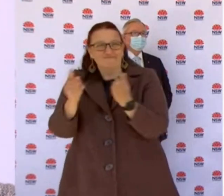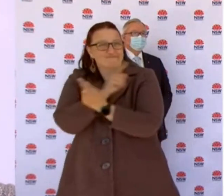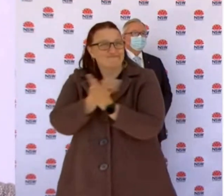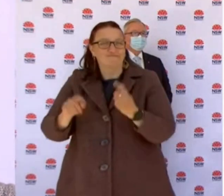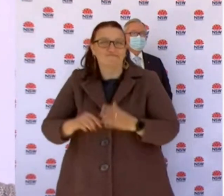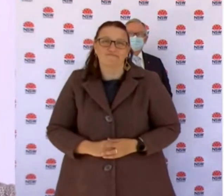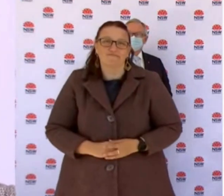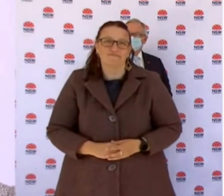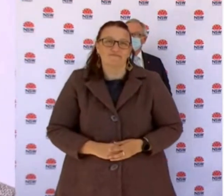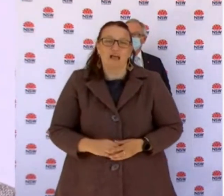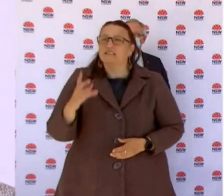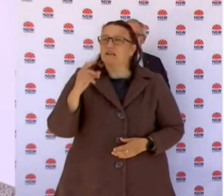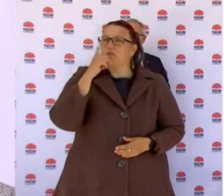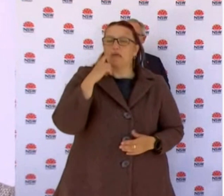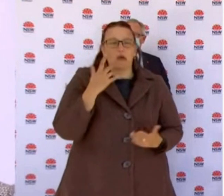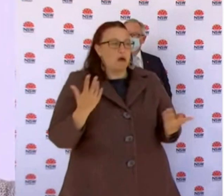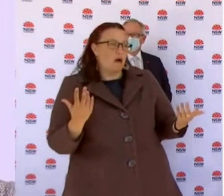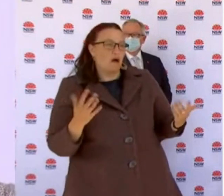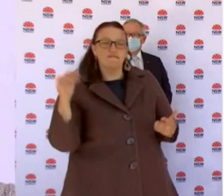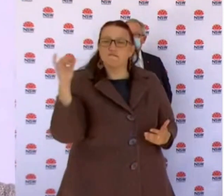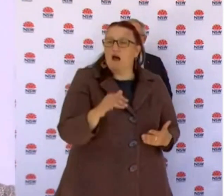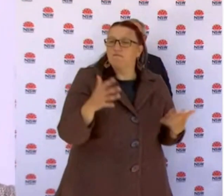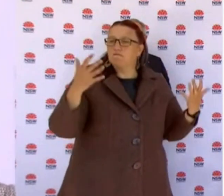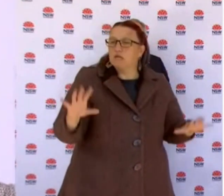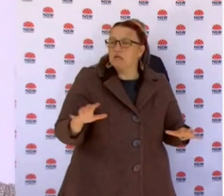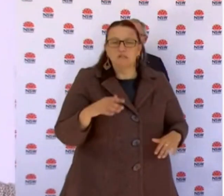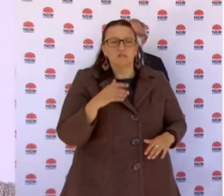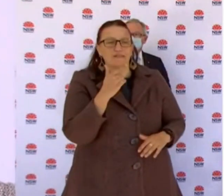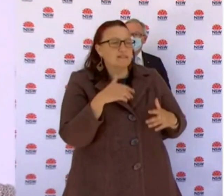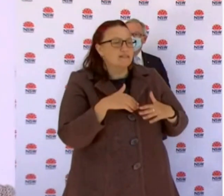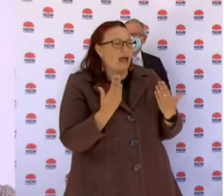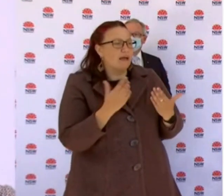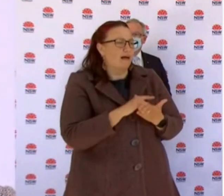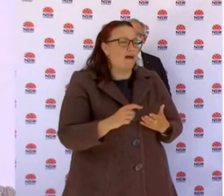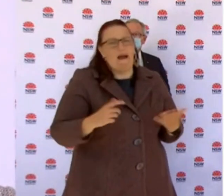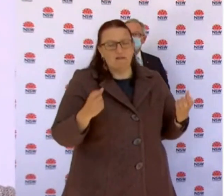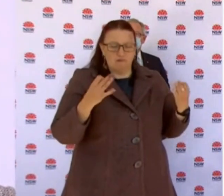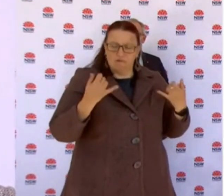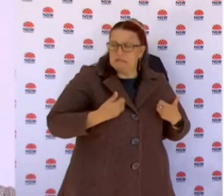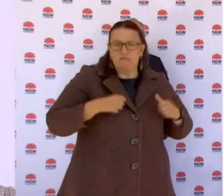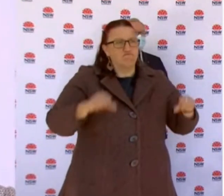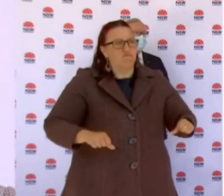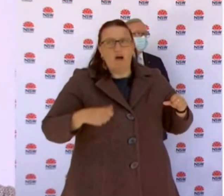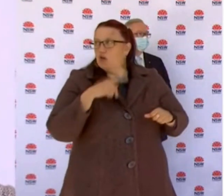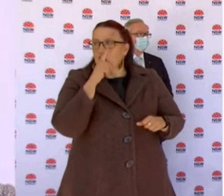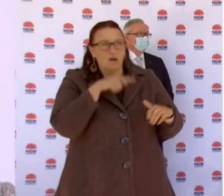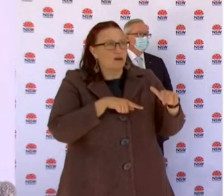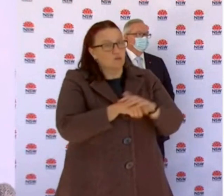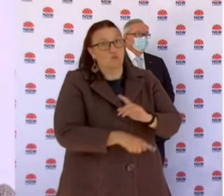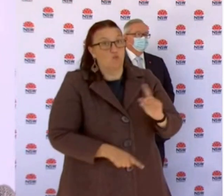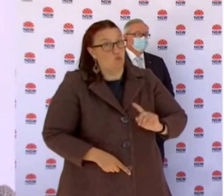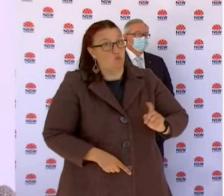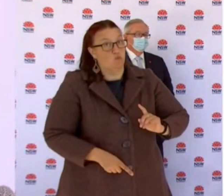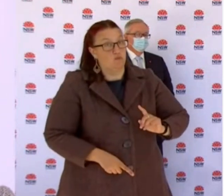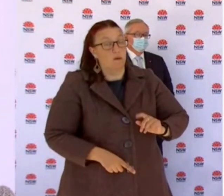been in isolation for 7 days, I haven't had any cases. You've got to stay in there for that full 14 days and get those clearance swabs.